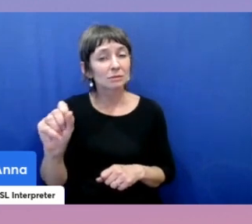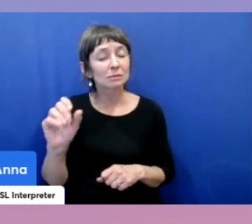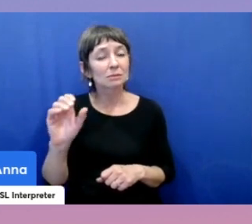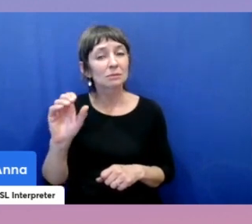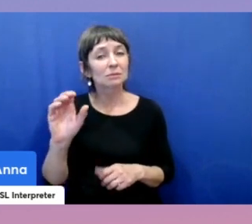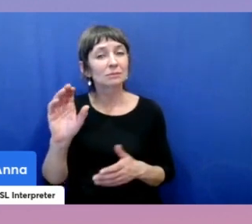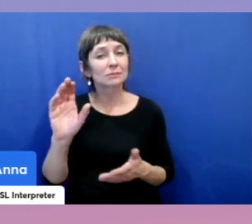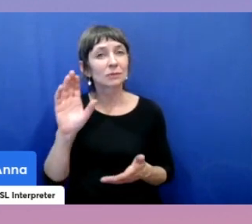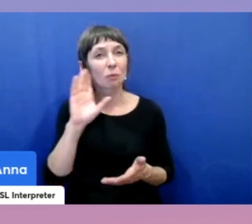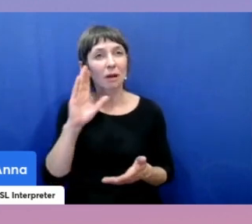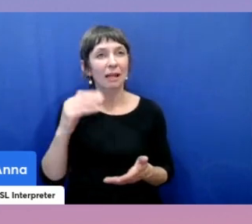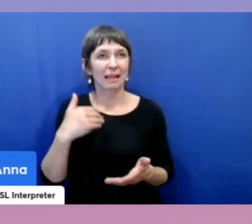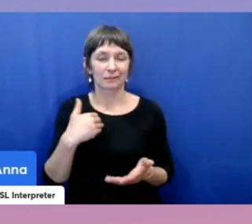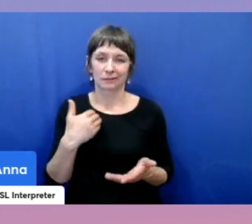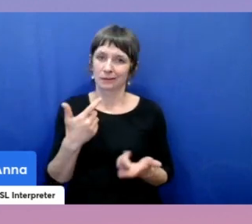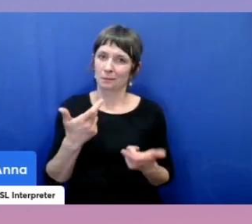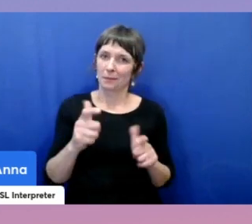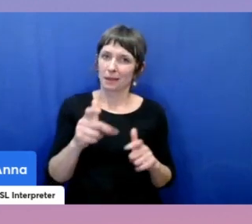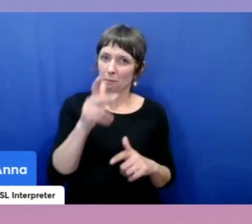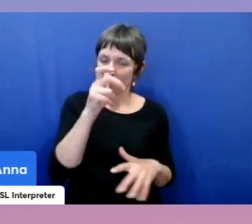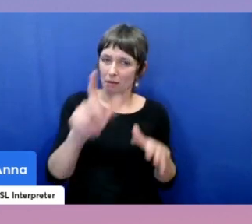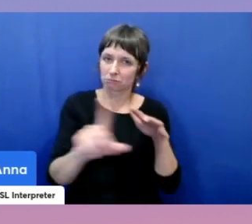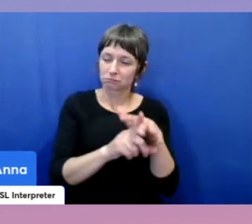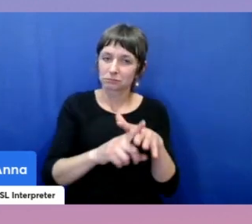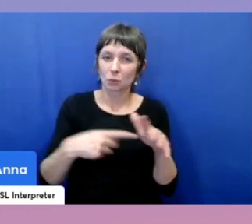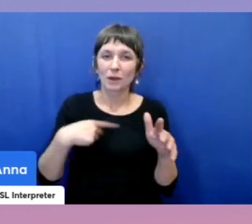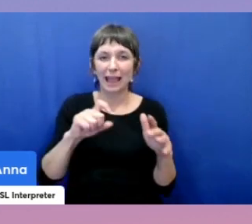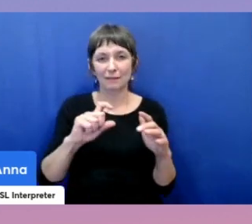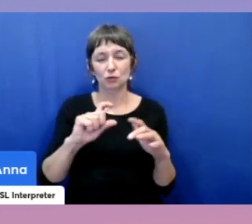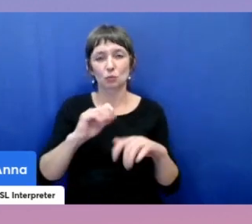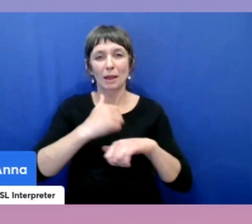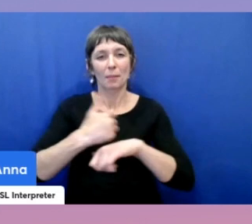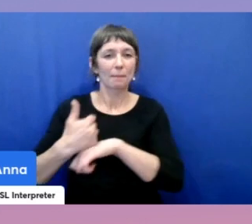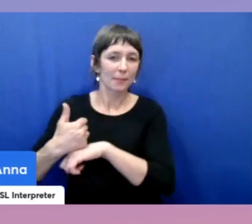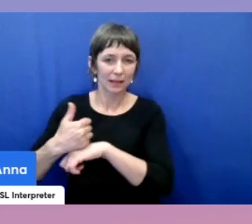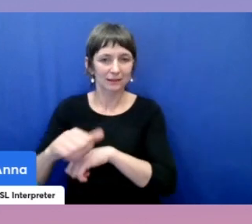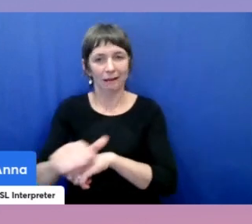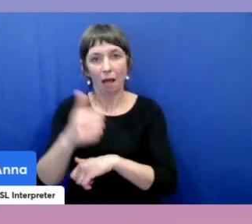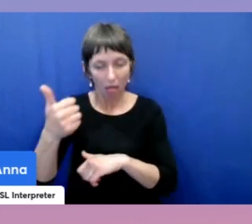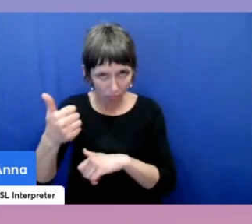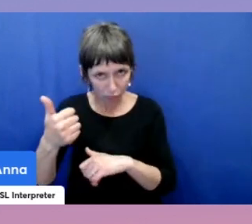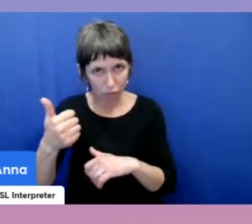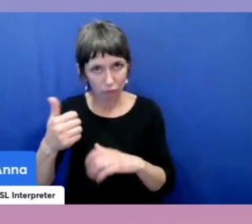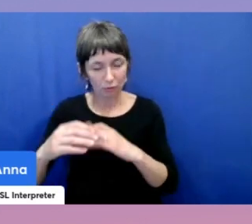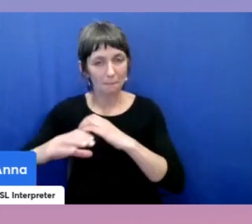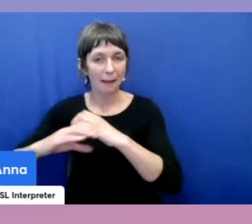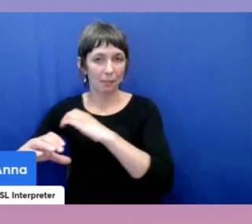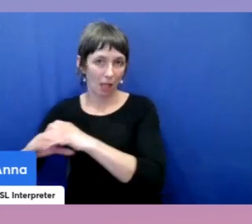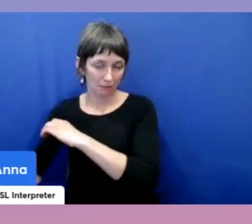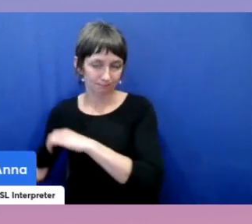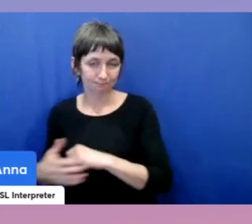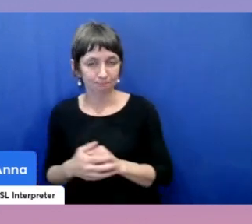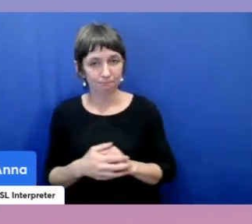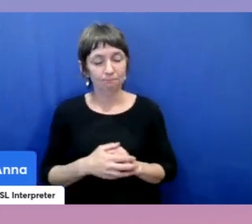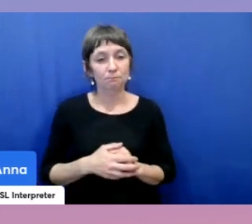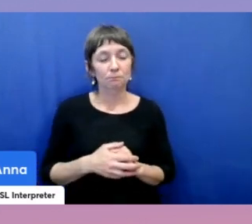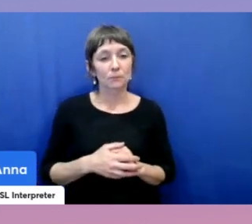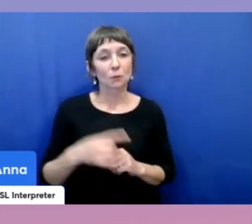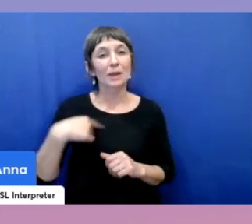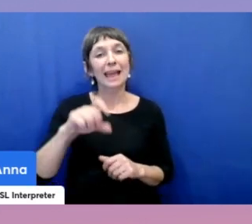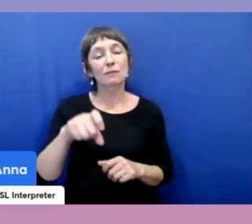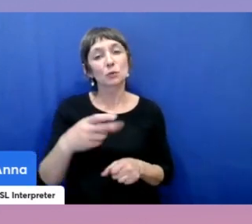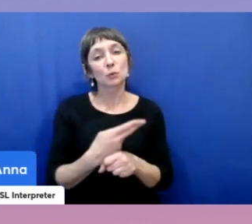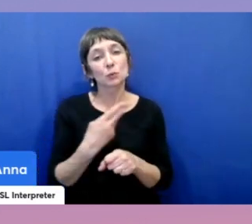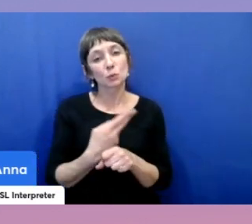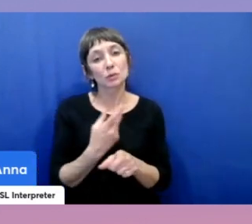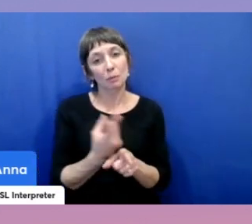another major bug, and we need to implement to another pipeline. We need to use the proper use